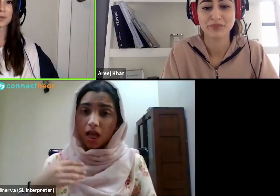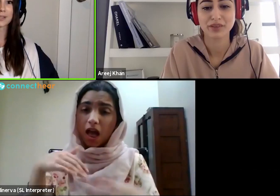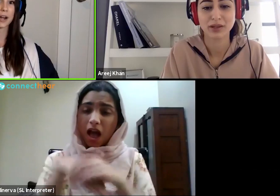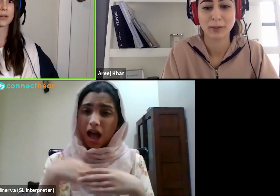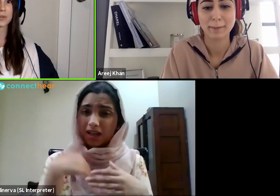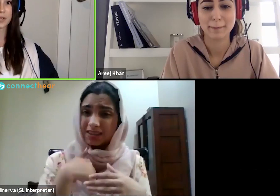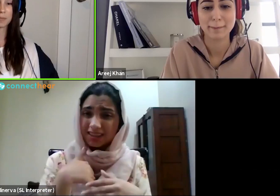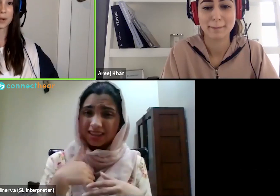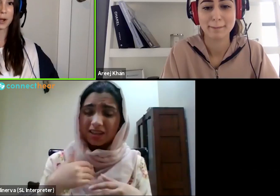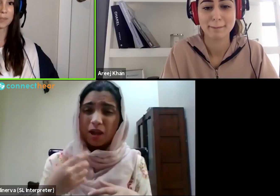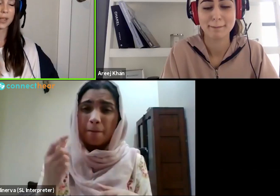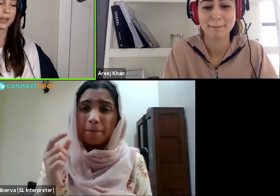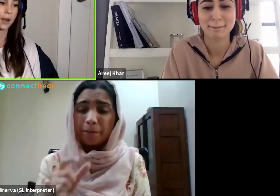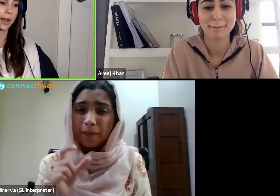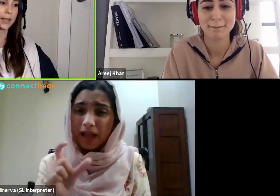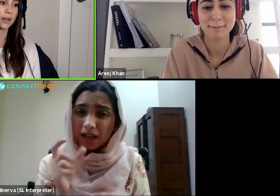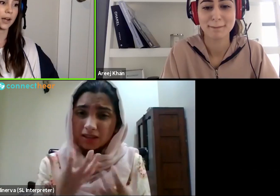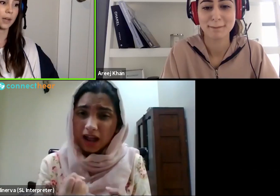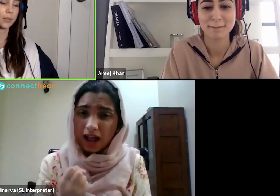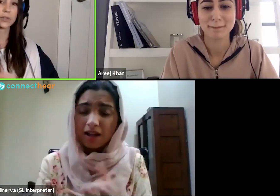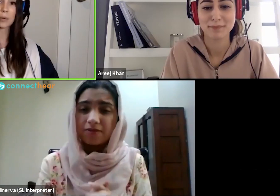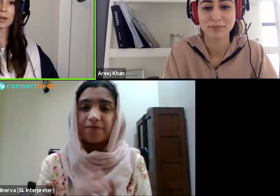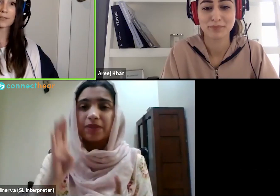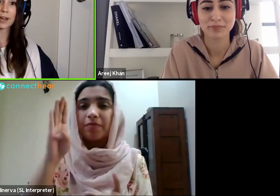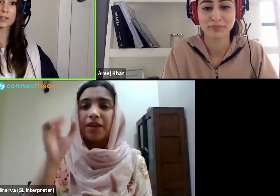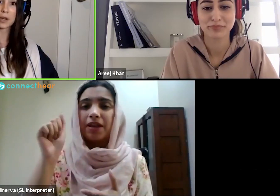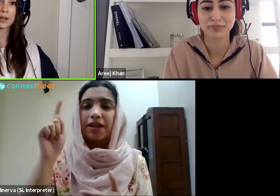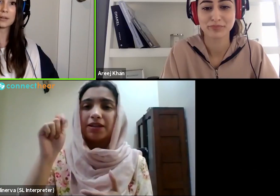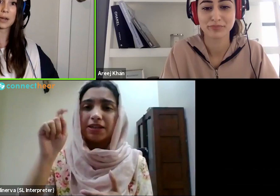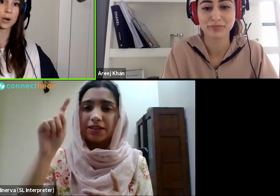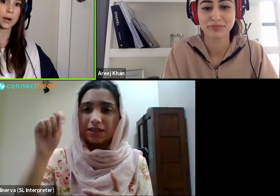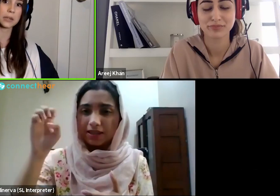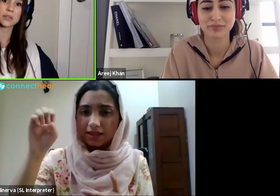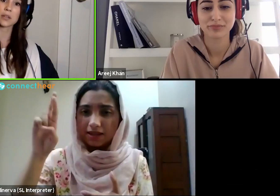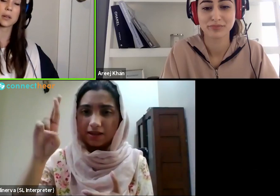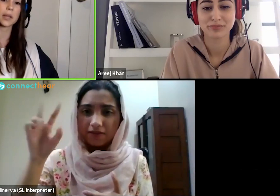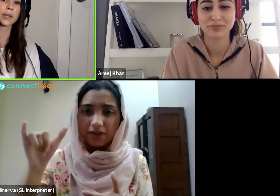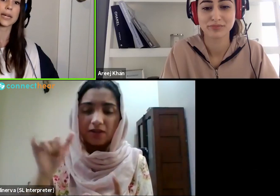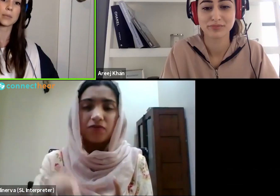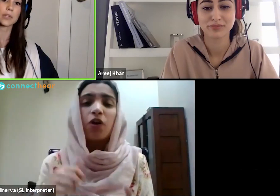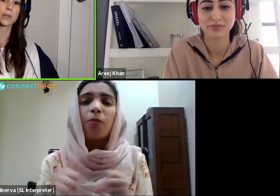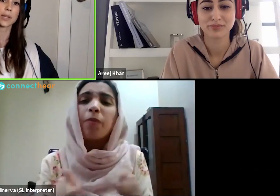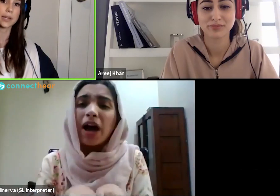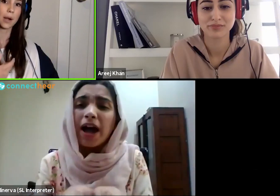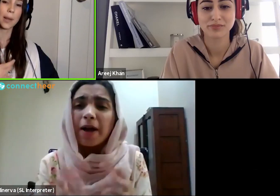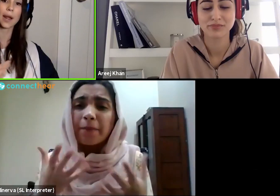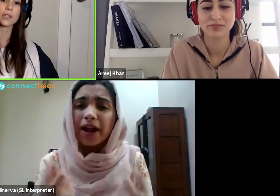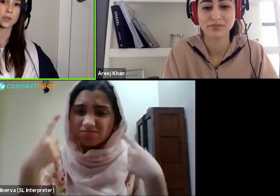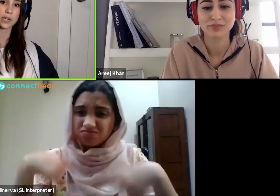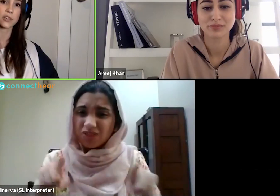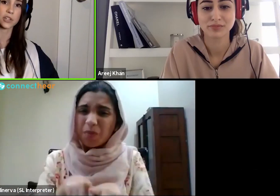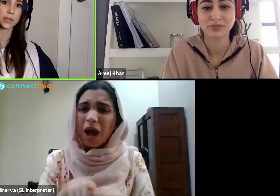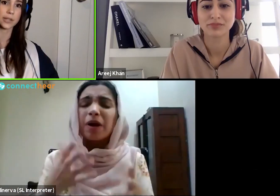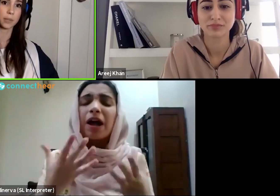night's rest at 100%. All right. And as soon as I put my device on, I'm already slowly going to 80% because now I'm having